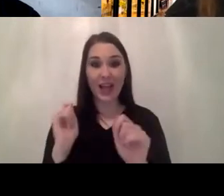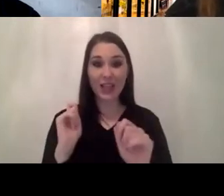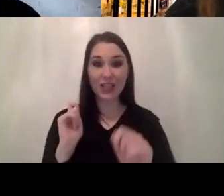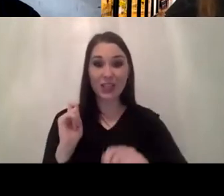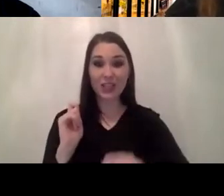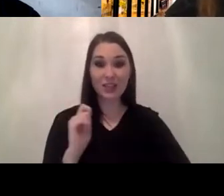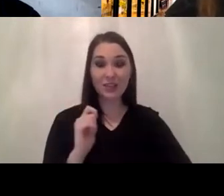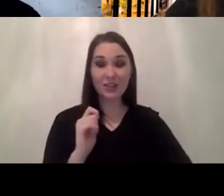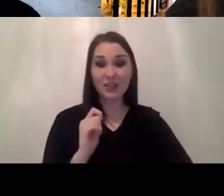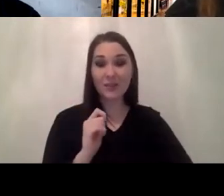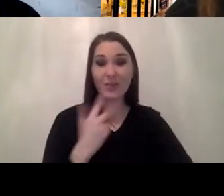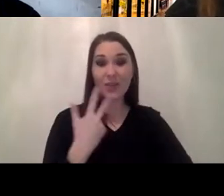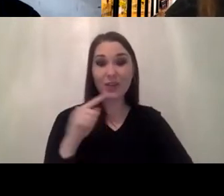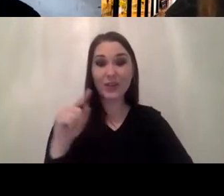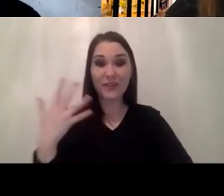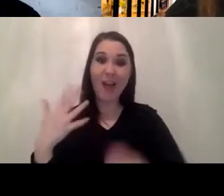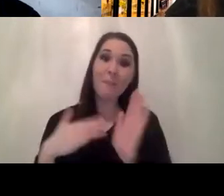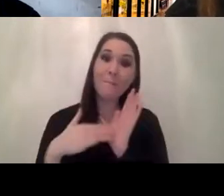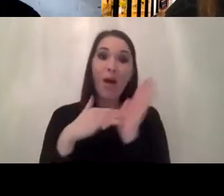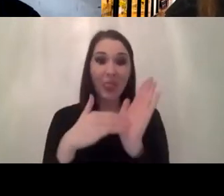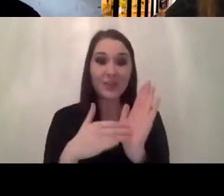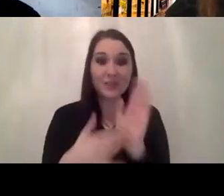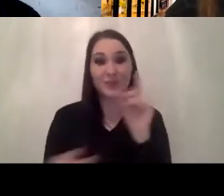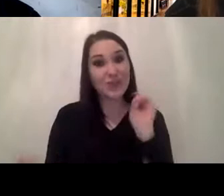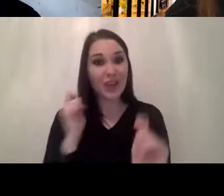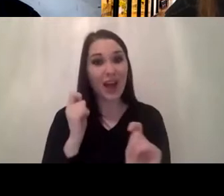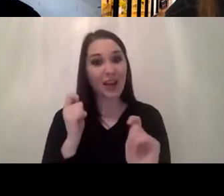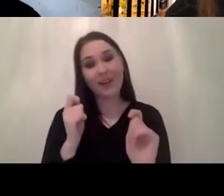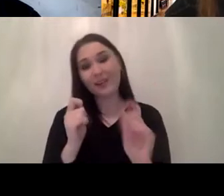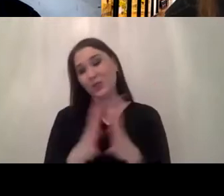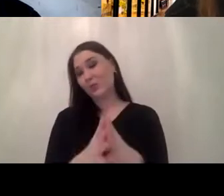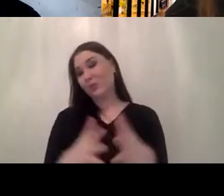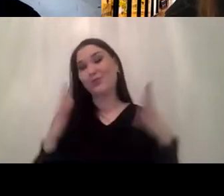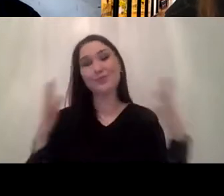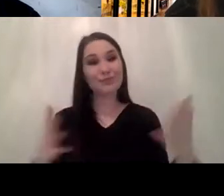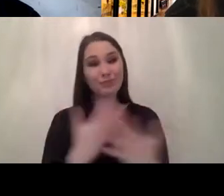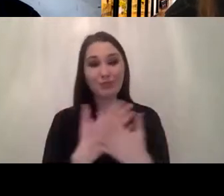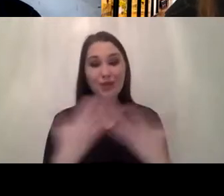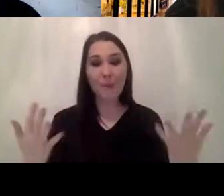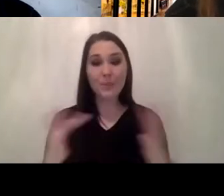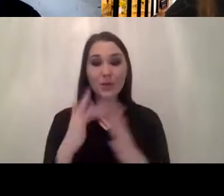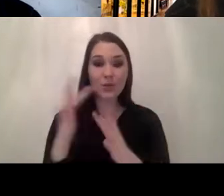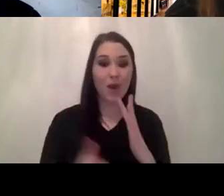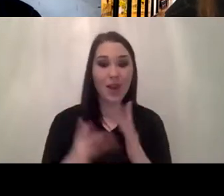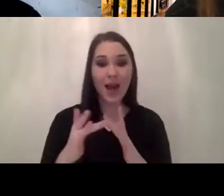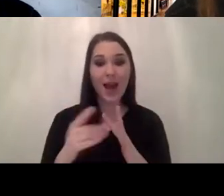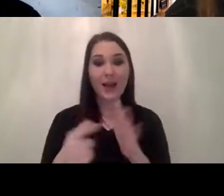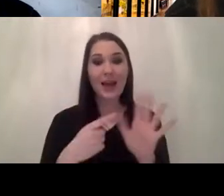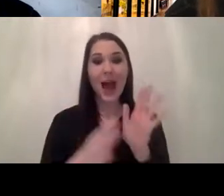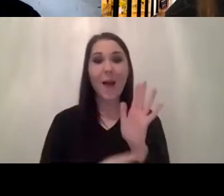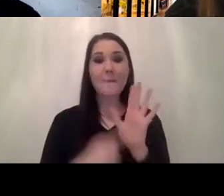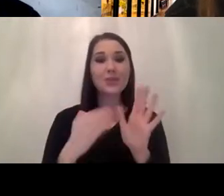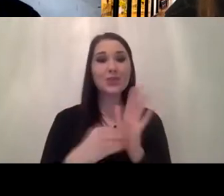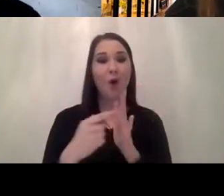to 5 months to change. You know, we've seen huge surge, you know, of numbers online. You know, Amazon's volumes are just going through